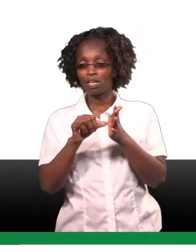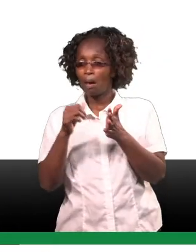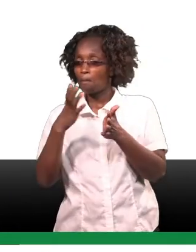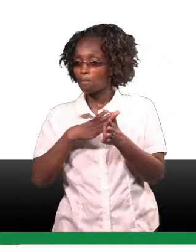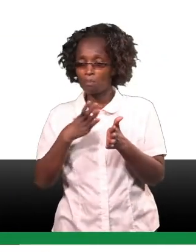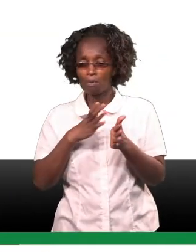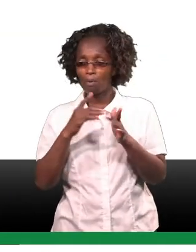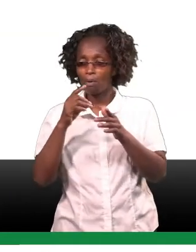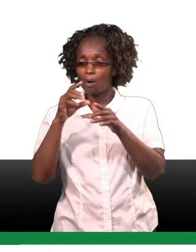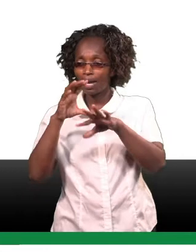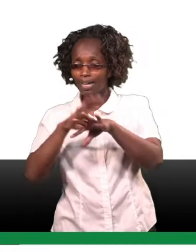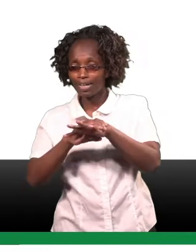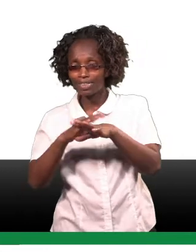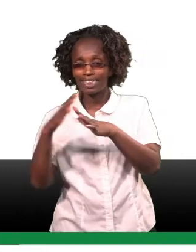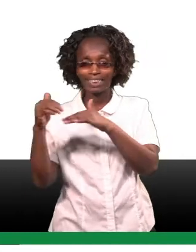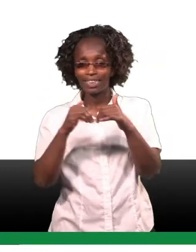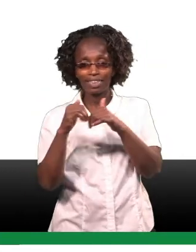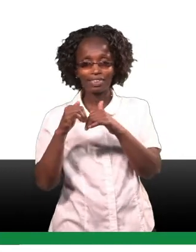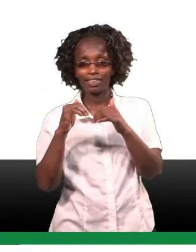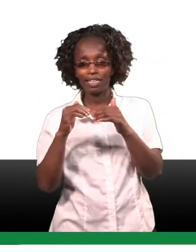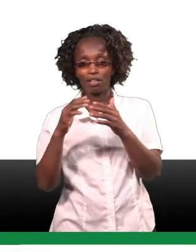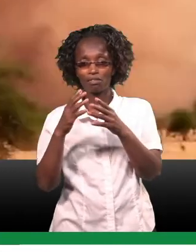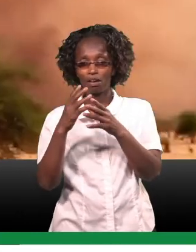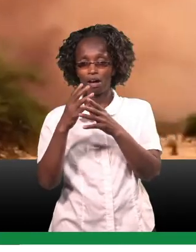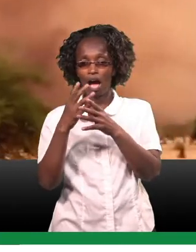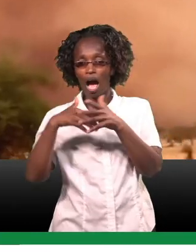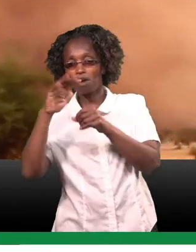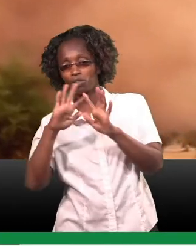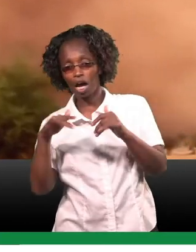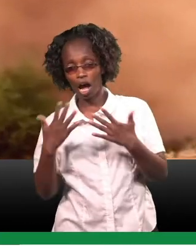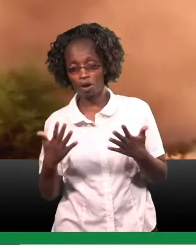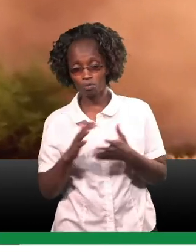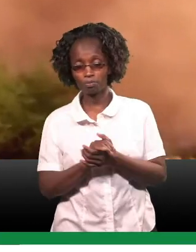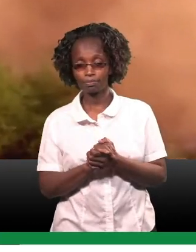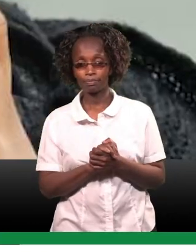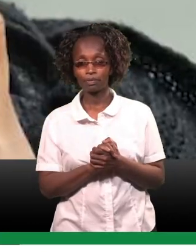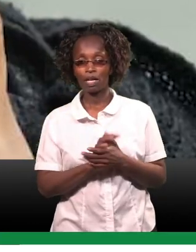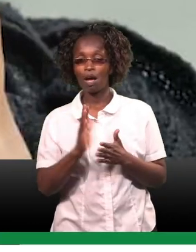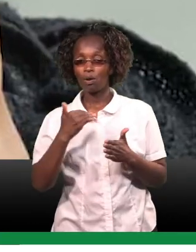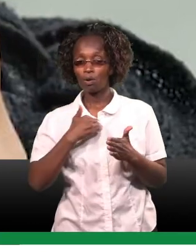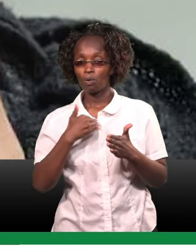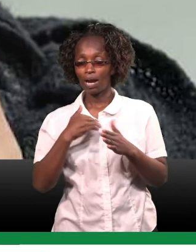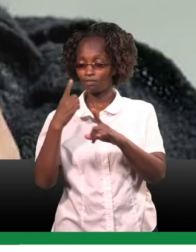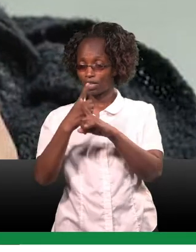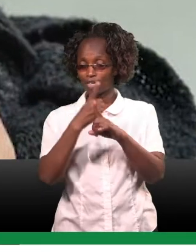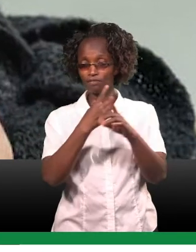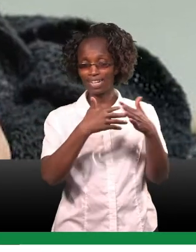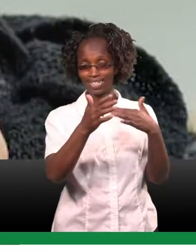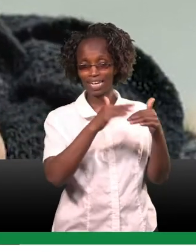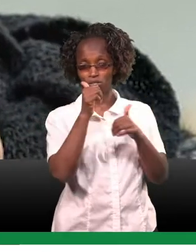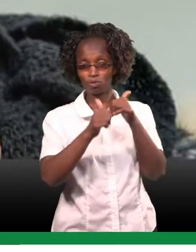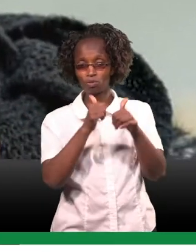hewa, kama vile chavua, kombamwiko na vumbi, maradhi yanayohusiana na